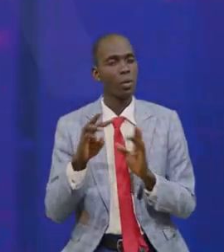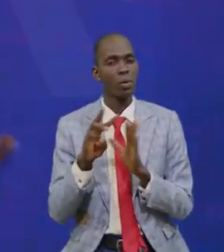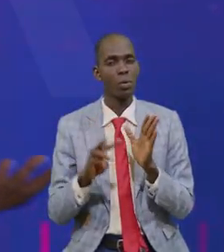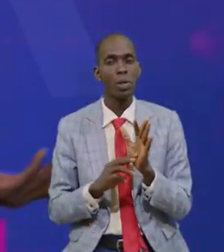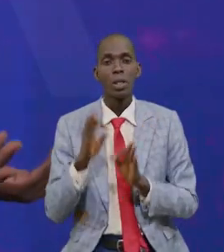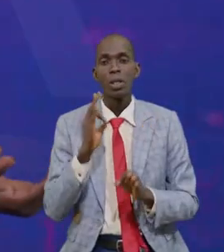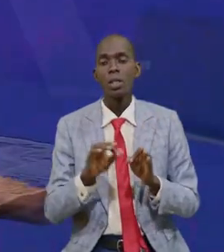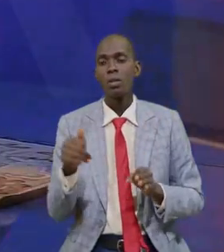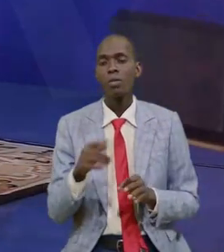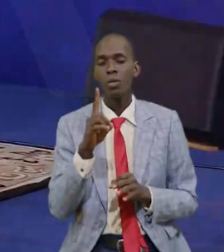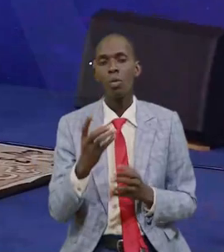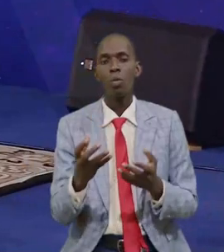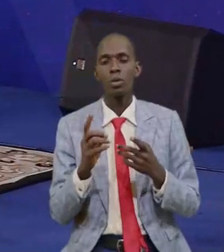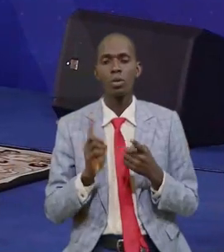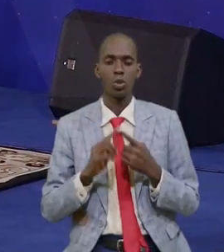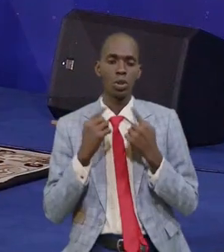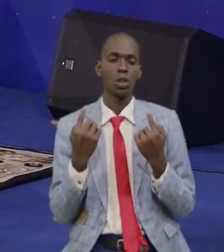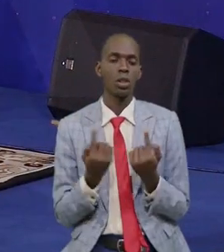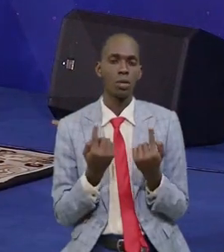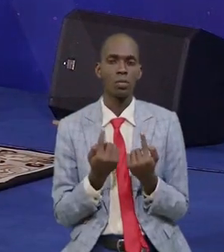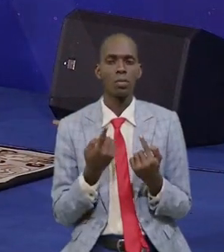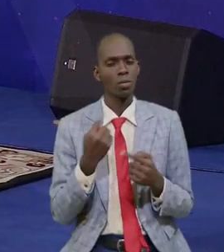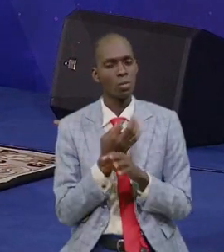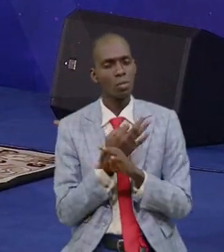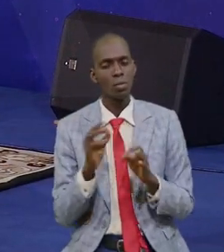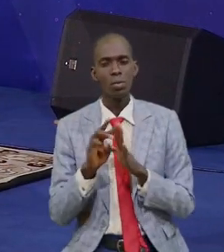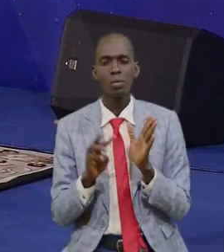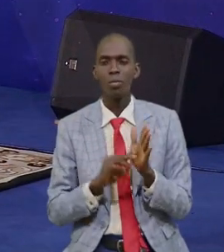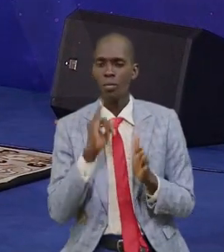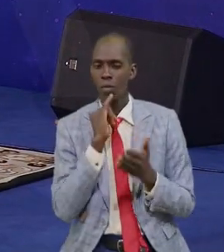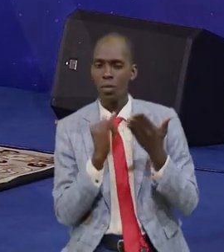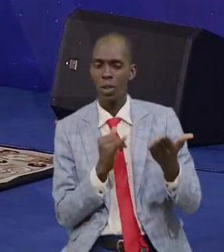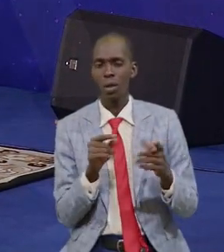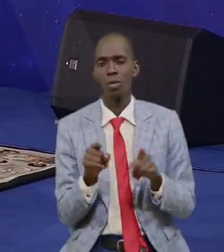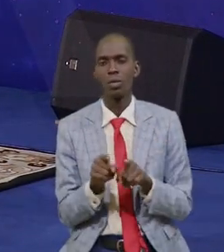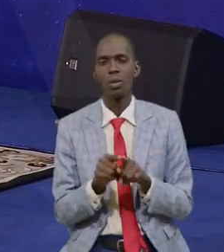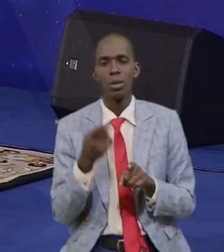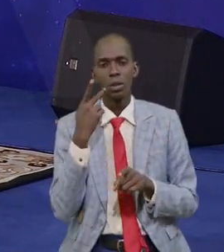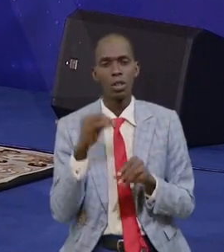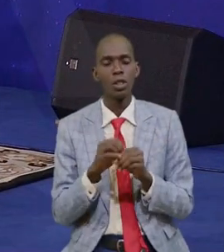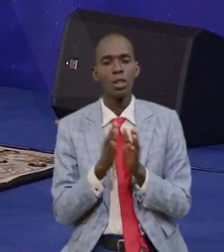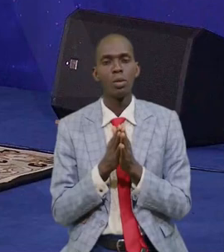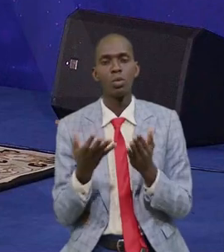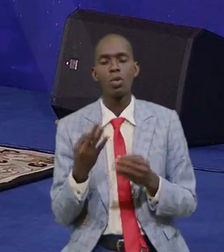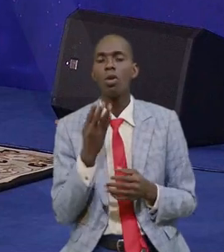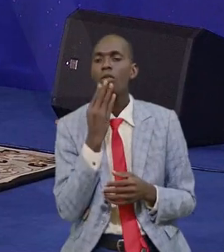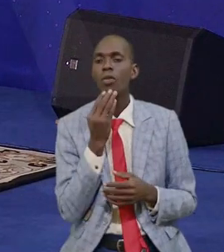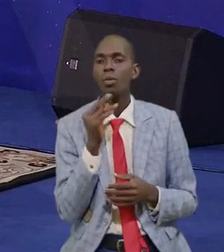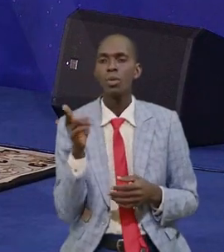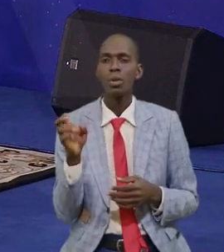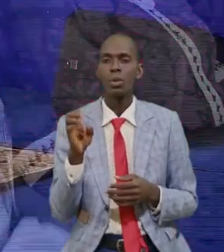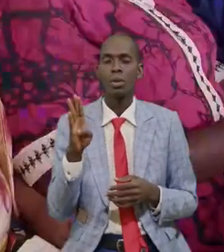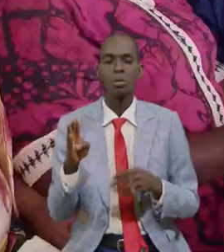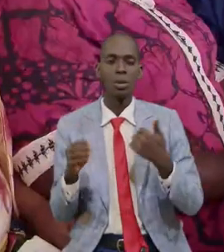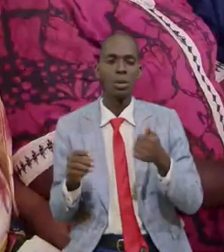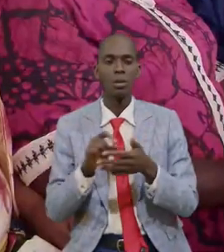to sin, the free will is there too. Look at Hebrews chapter 10, verse 26. For